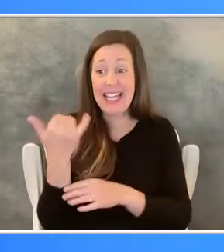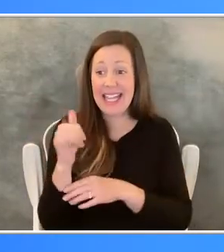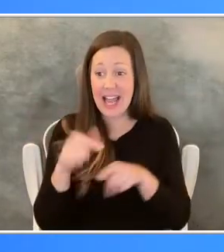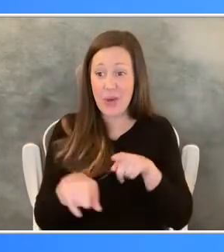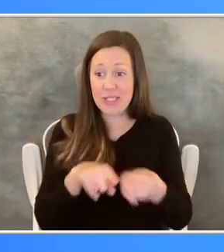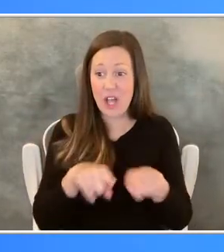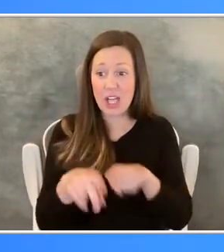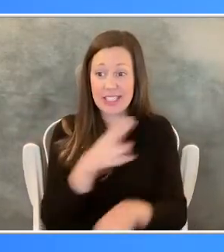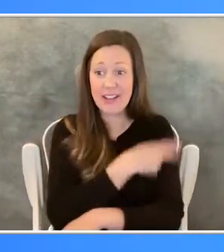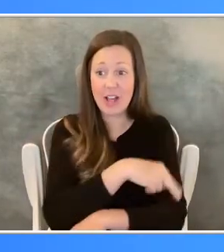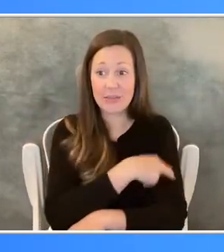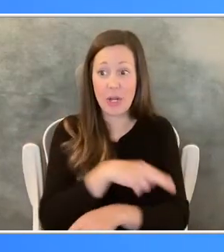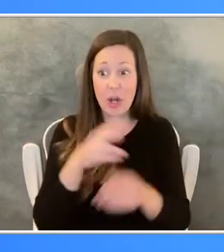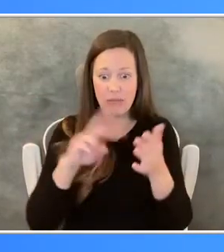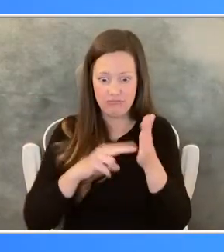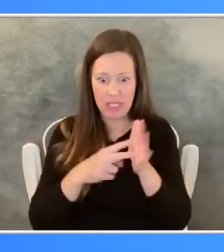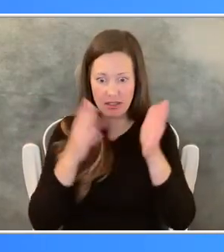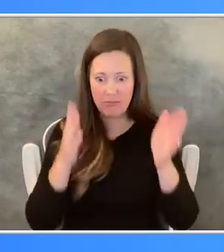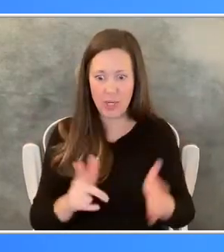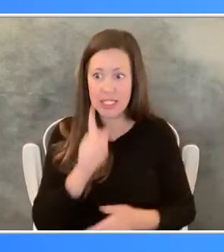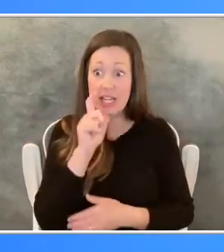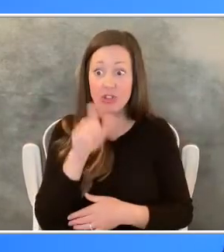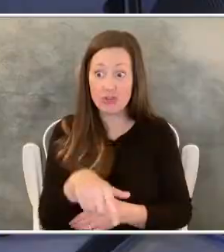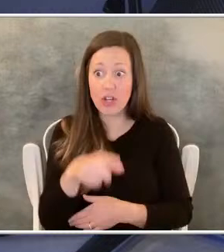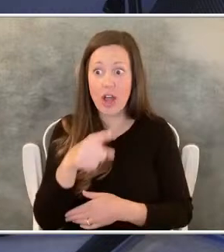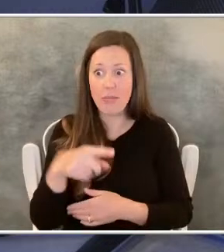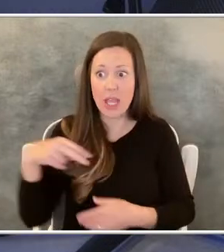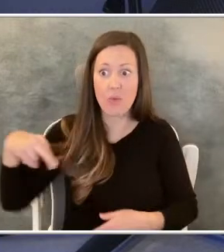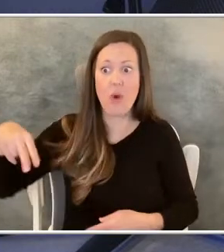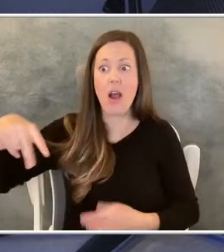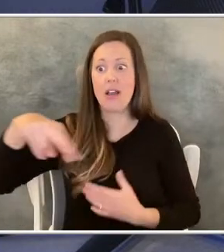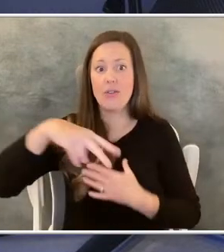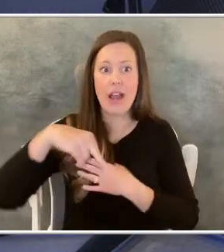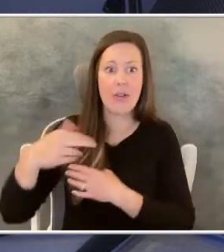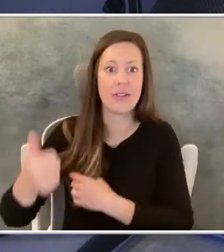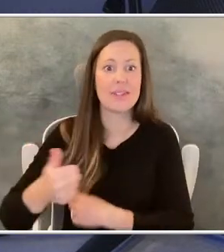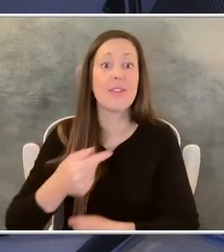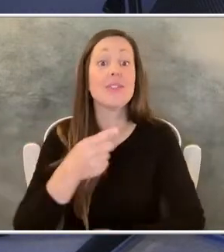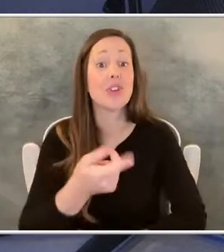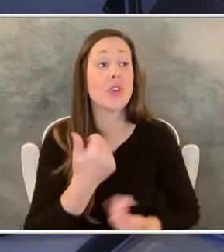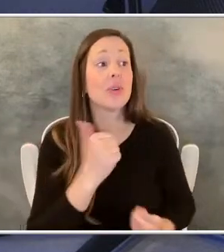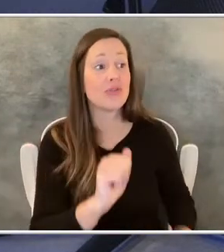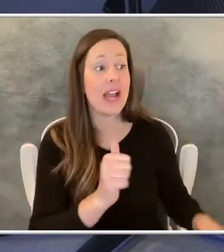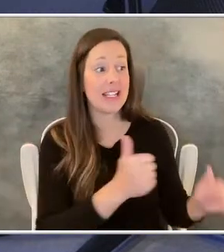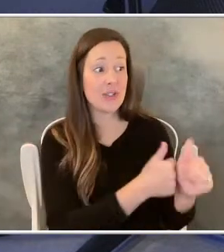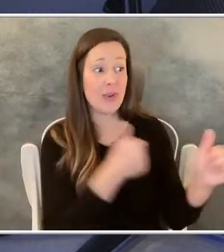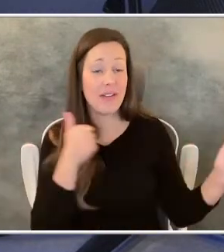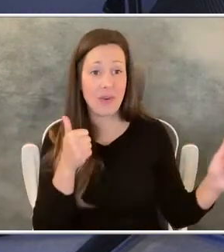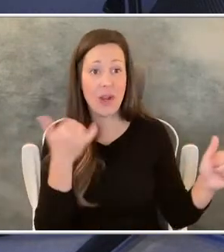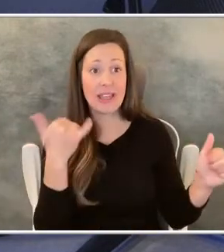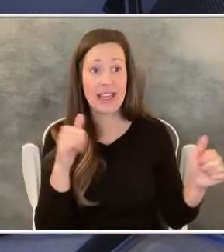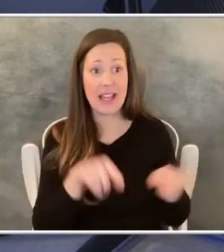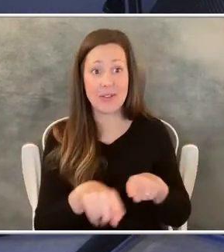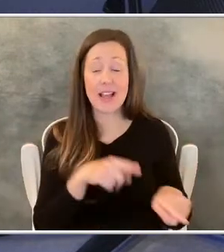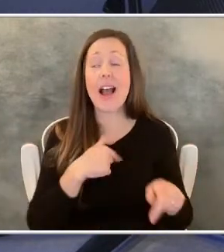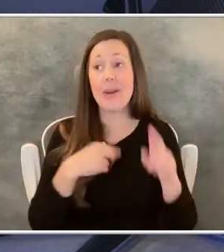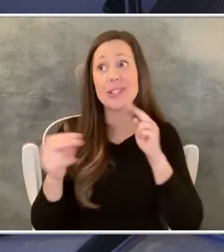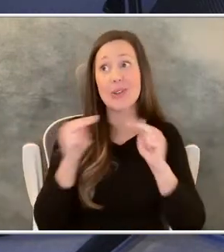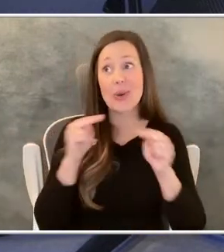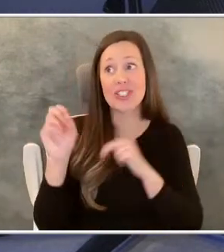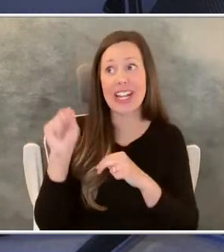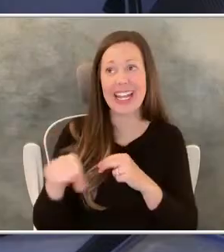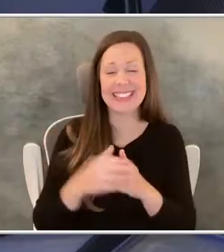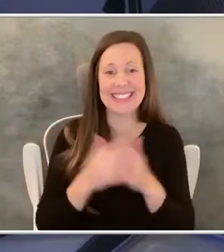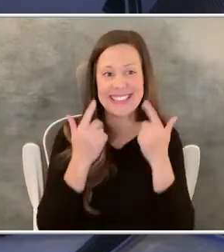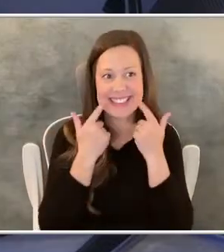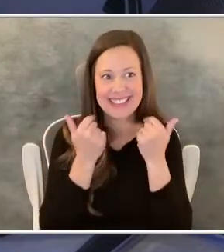should not be walking around on their own. So you were trying to avoid the yellow socks. I was negotiating, yes. So you said that you did this